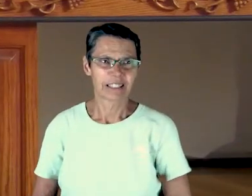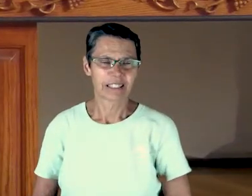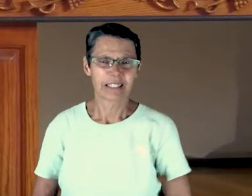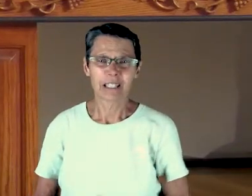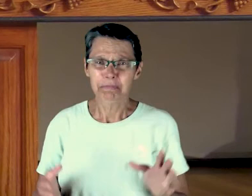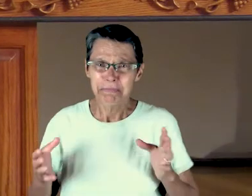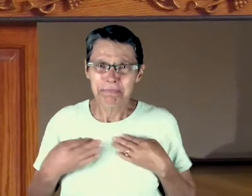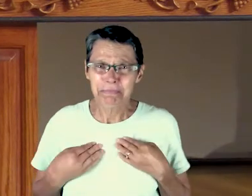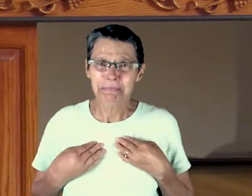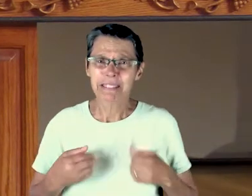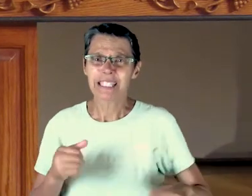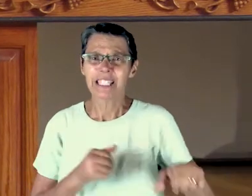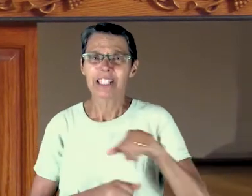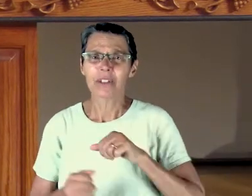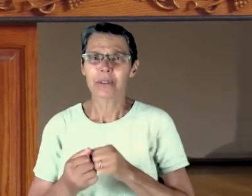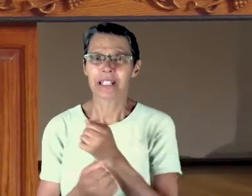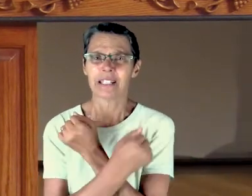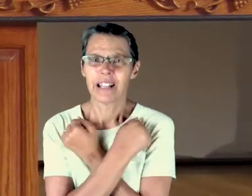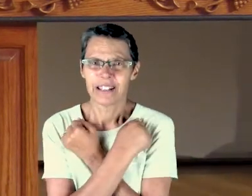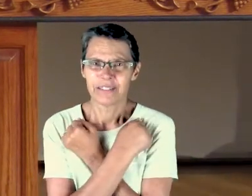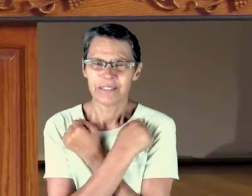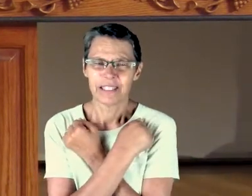bearing one another in love,